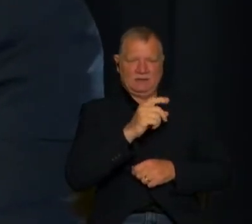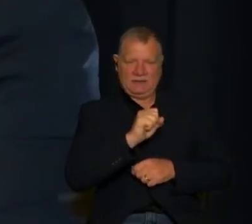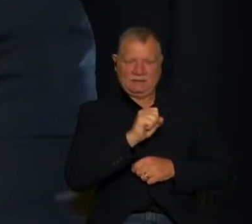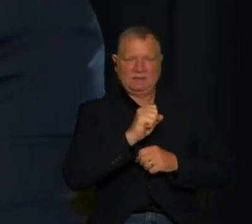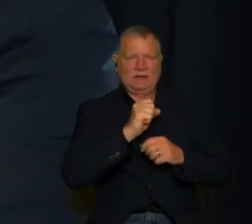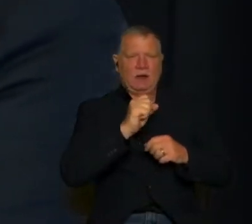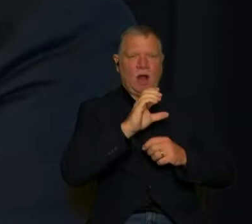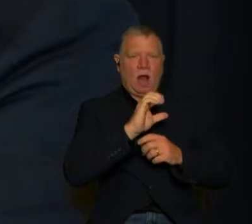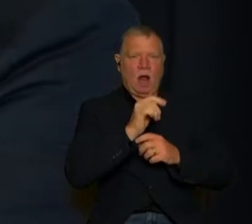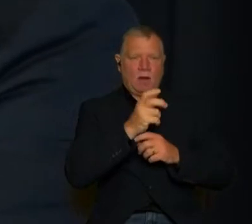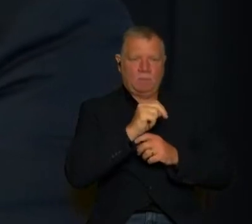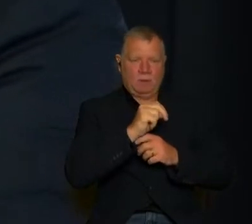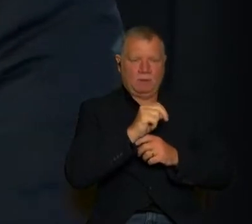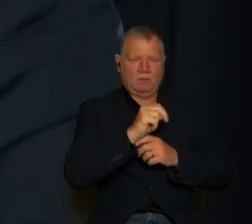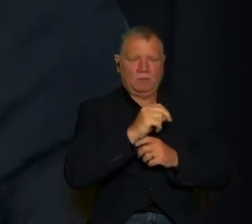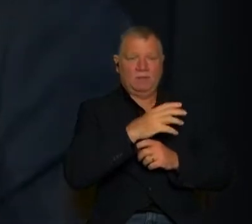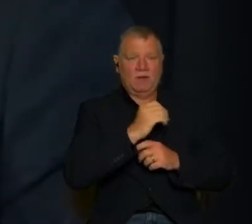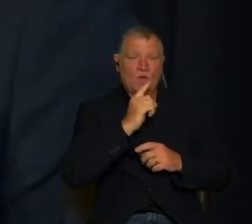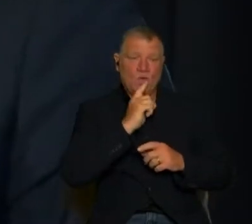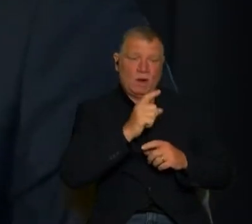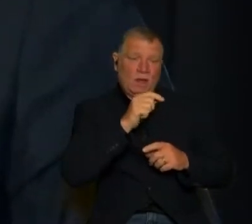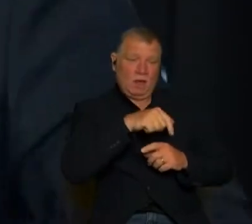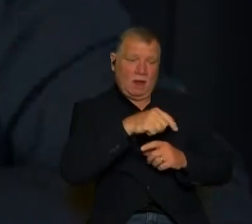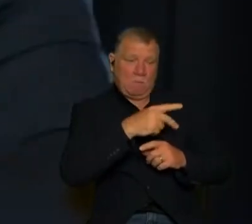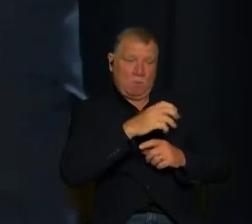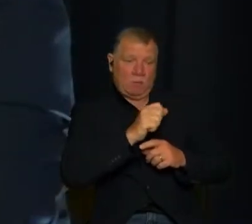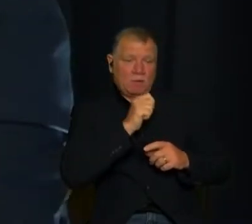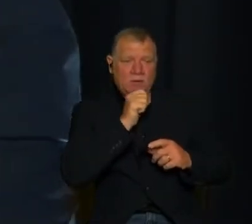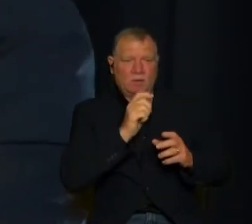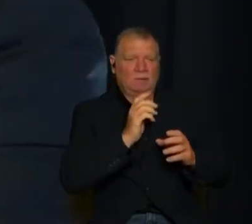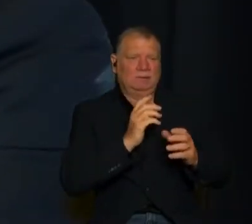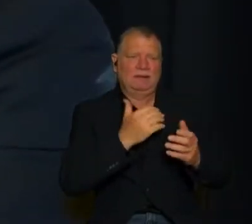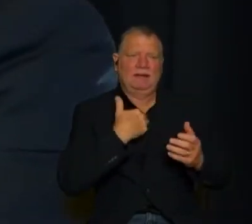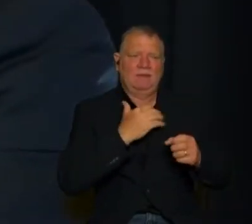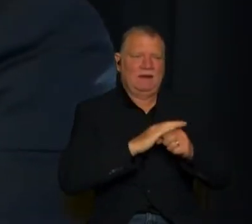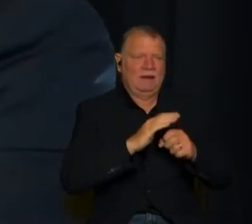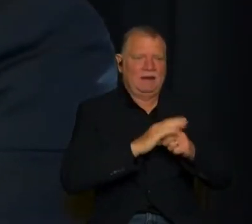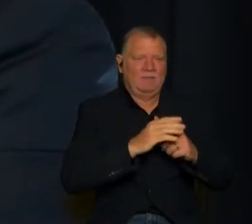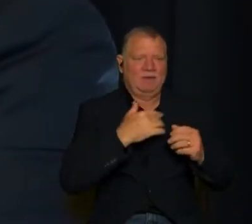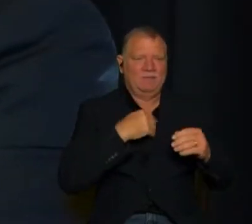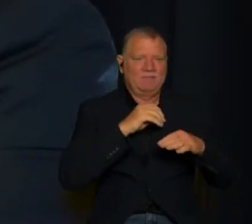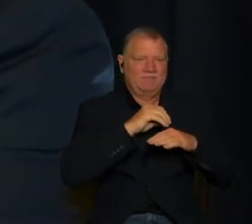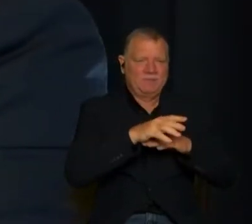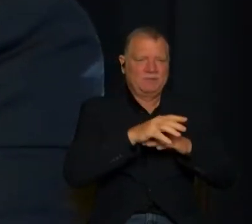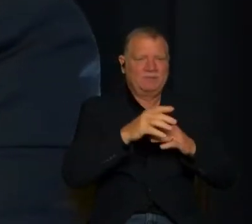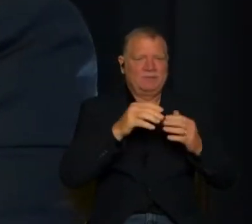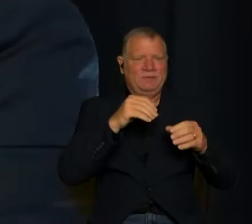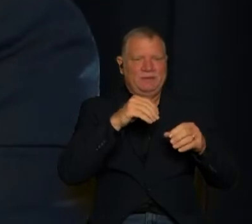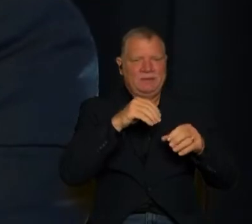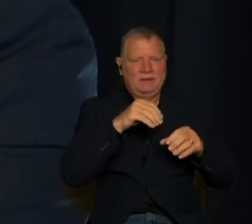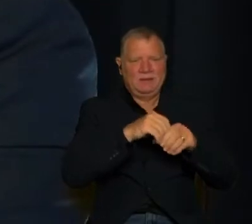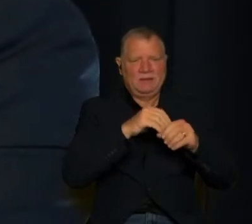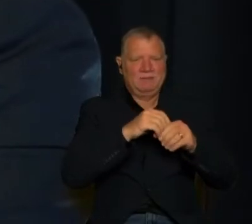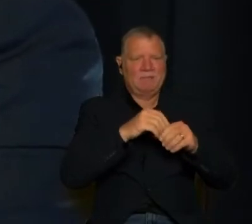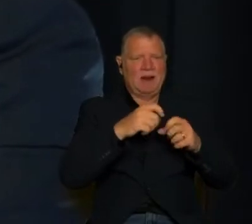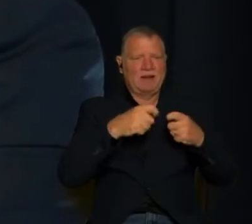are limiting PREPA's actual ability to provide enough generation and causing outages during peak